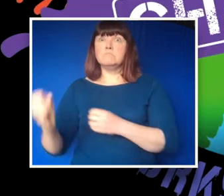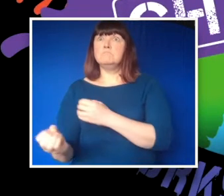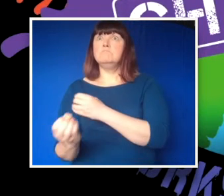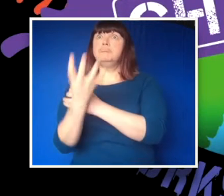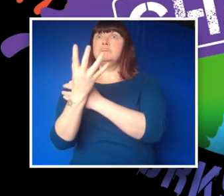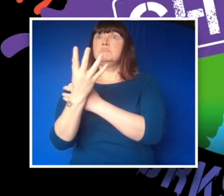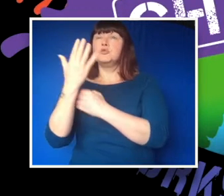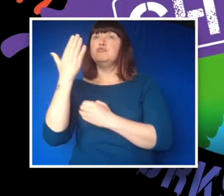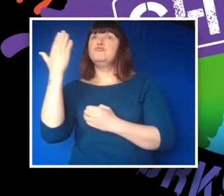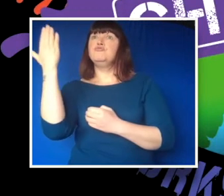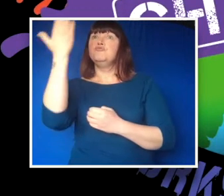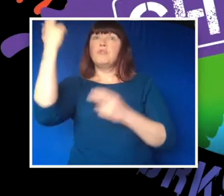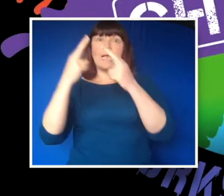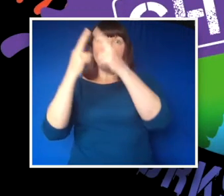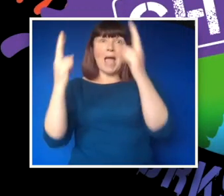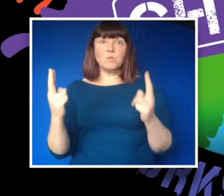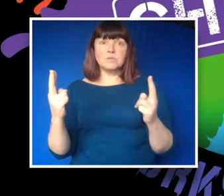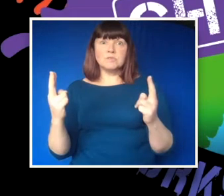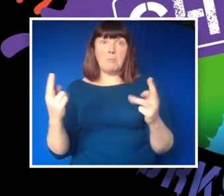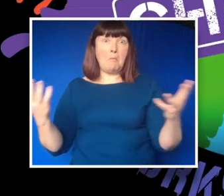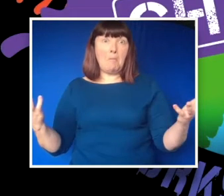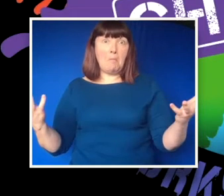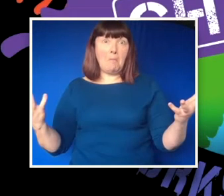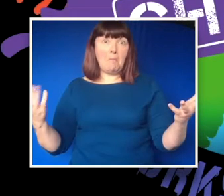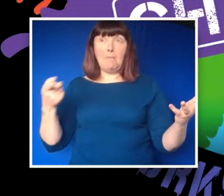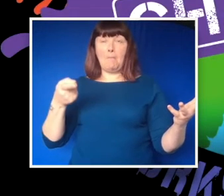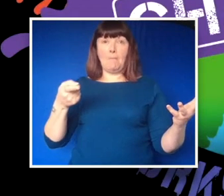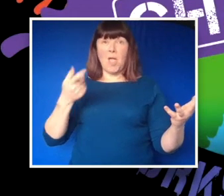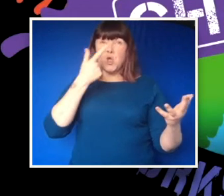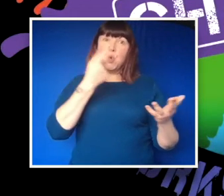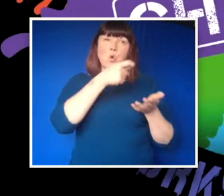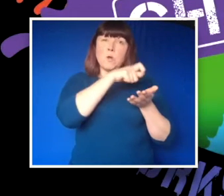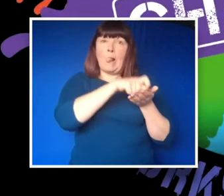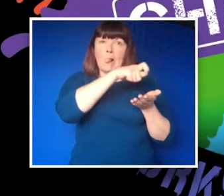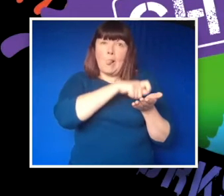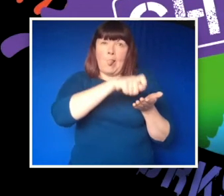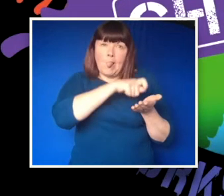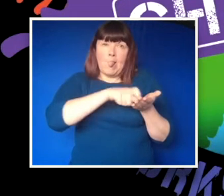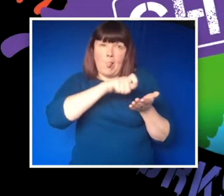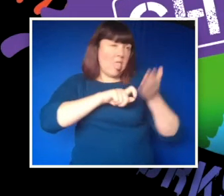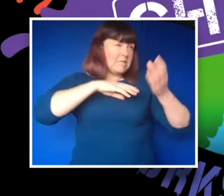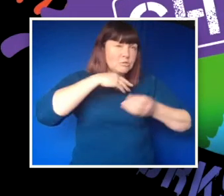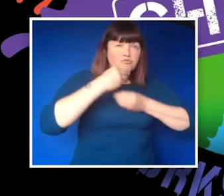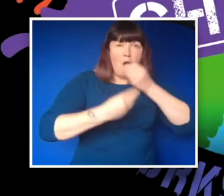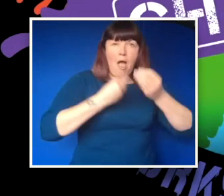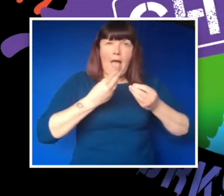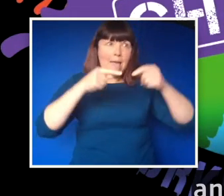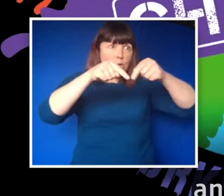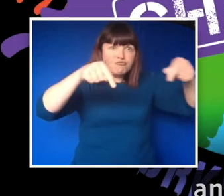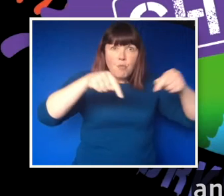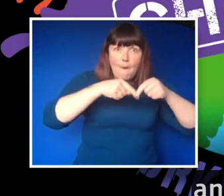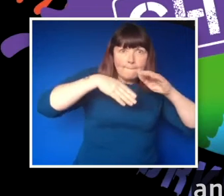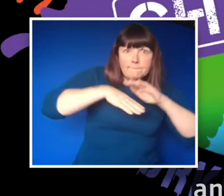like? Potentially, you could get a pen and paper and start writing and describing each room and the